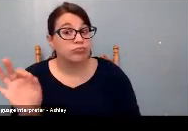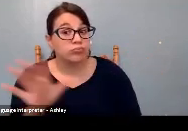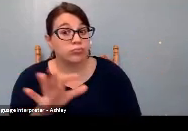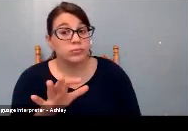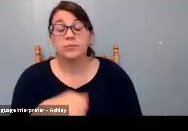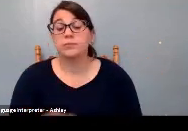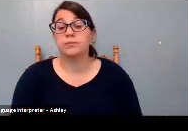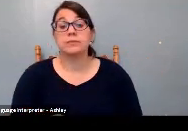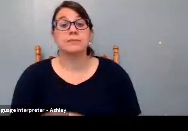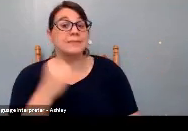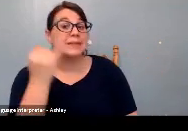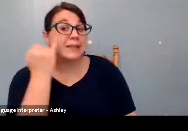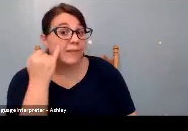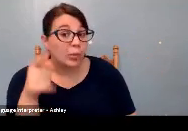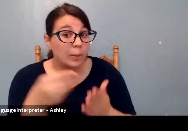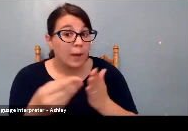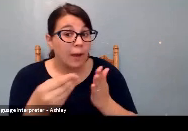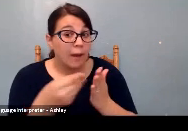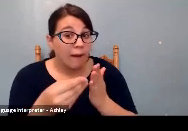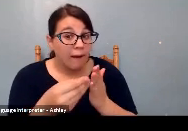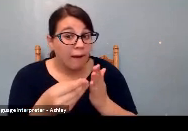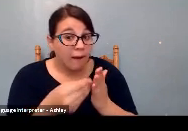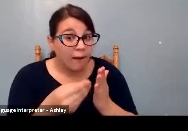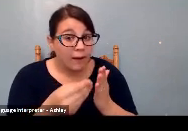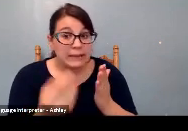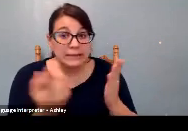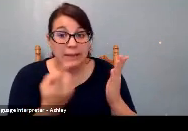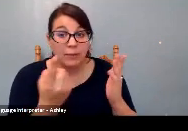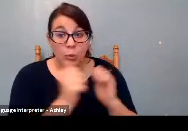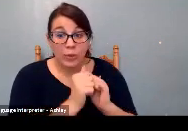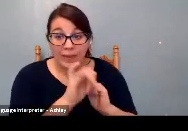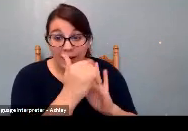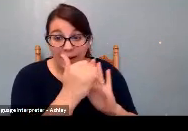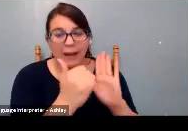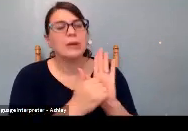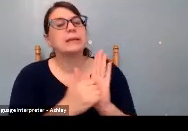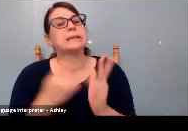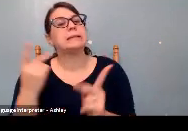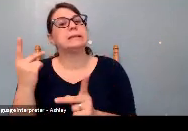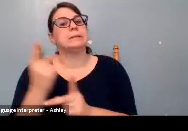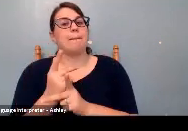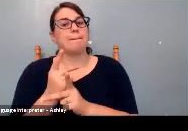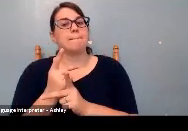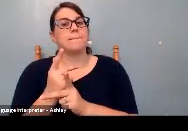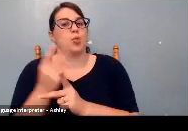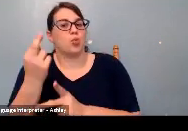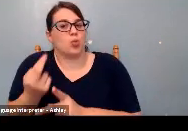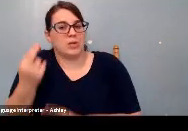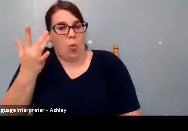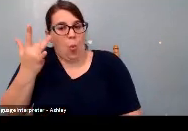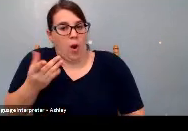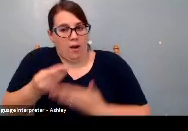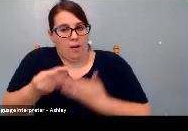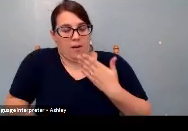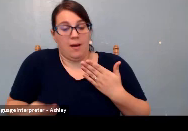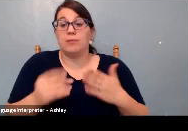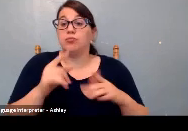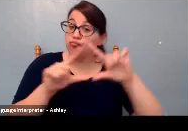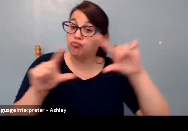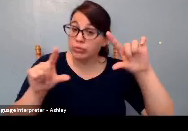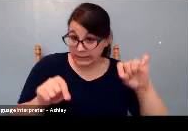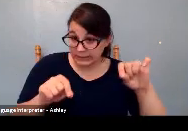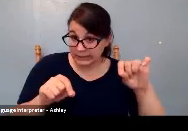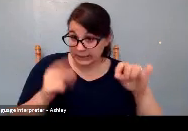the account, you want to make sure that you keep documentation of what the monies were spent for. So keep your receipts, and you can write